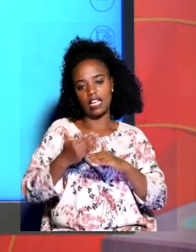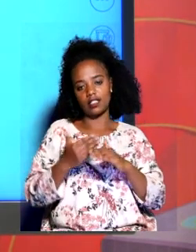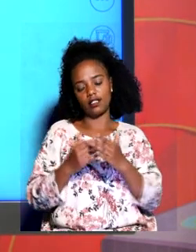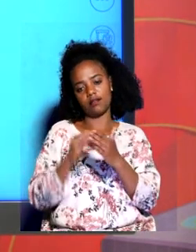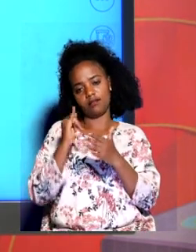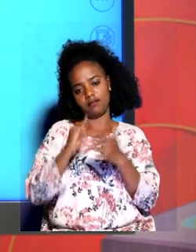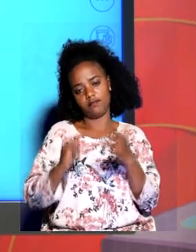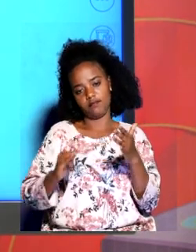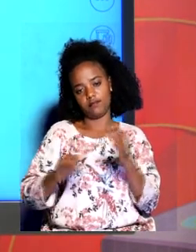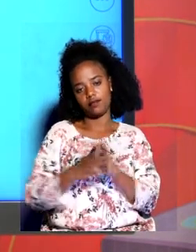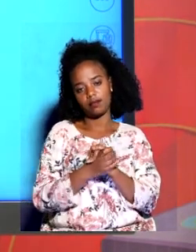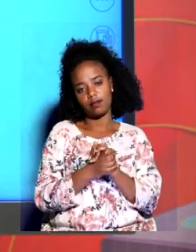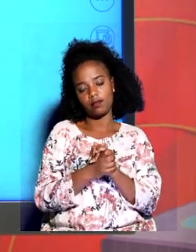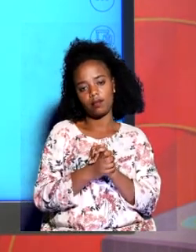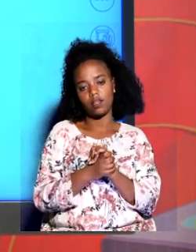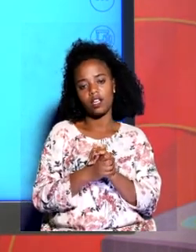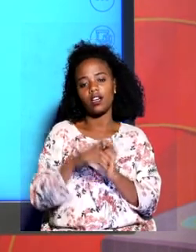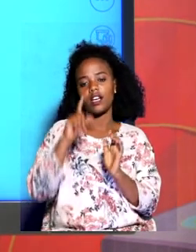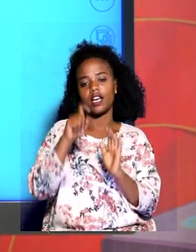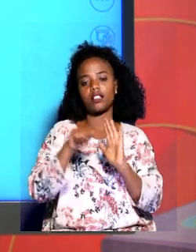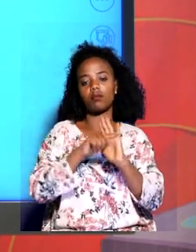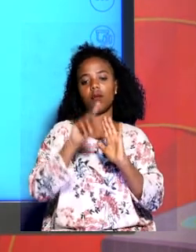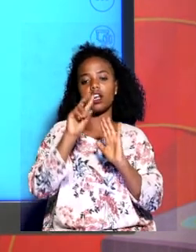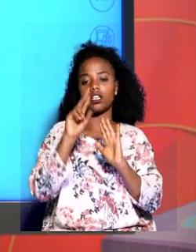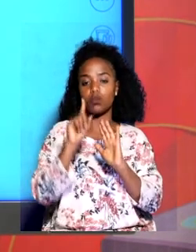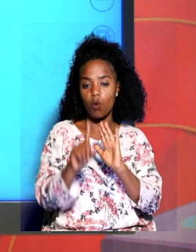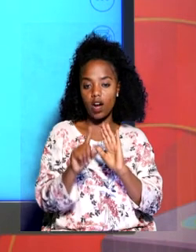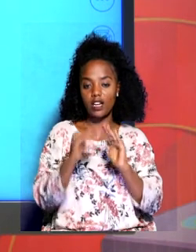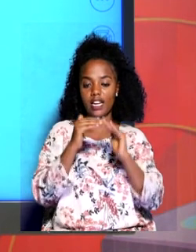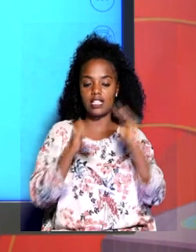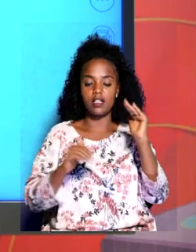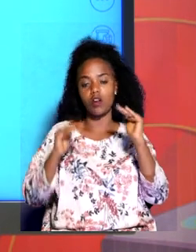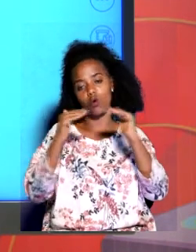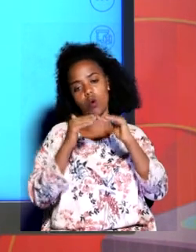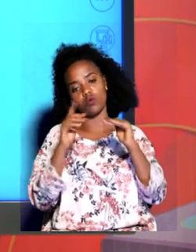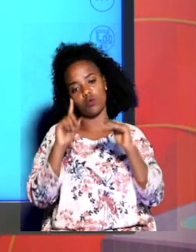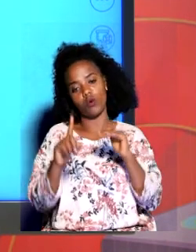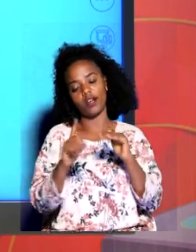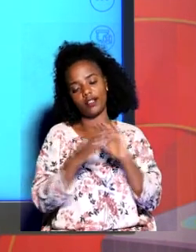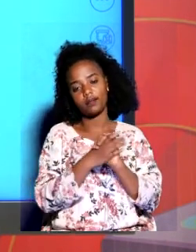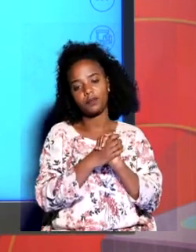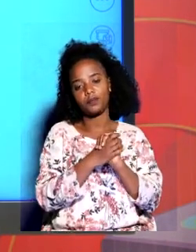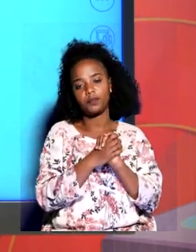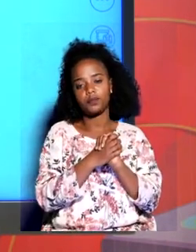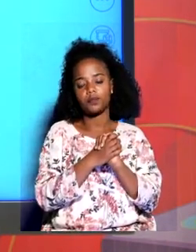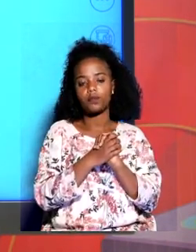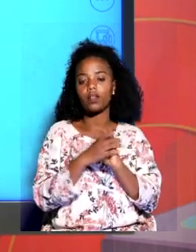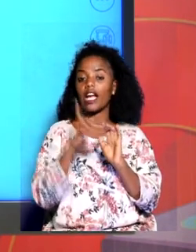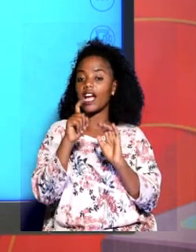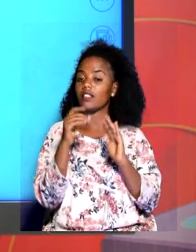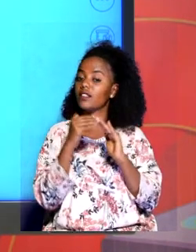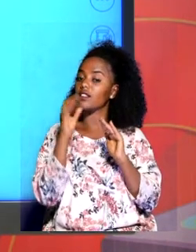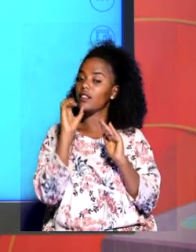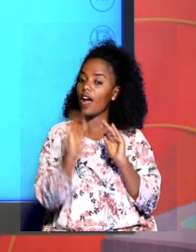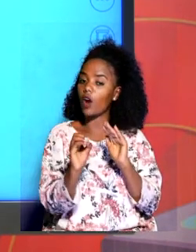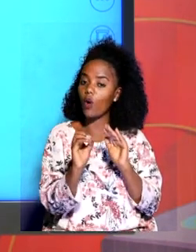one. X minus y less than or equal to 1, we have this table. So when x is